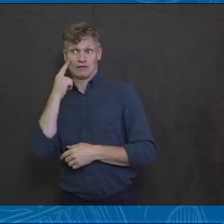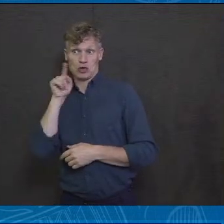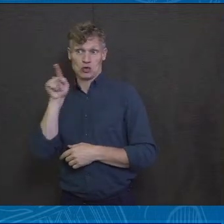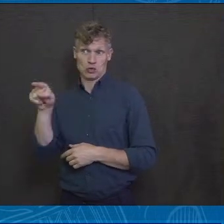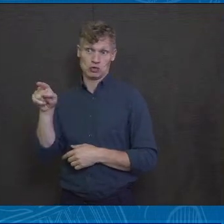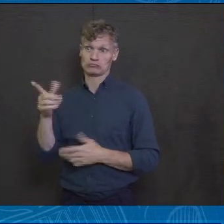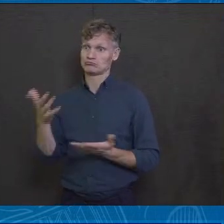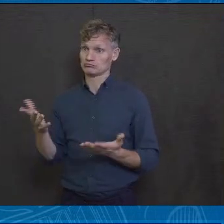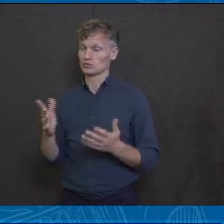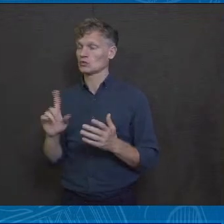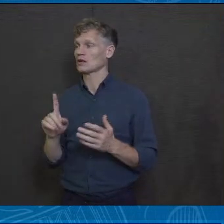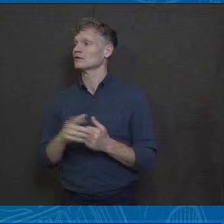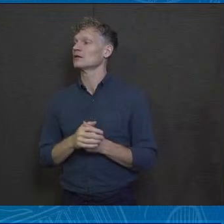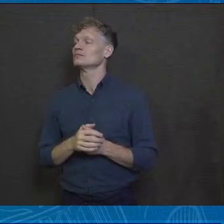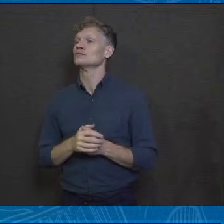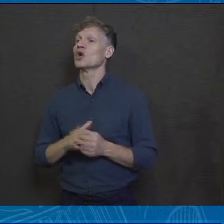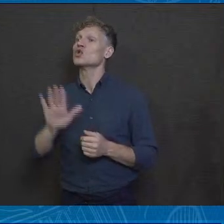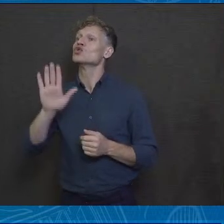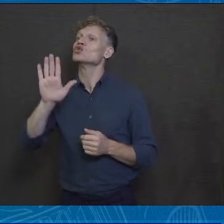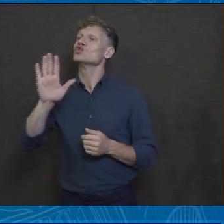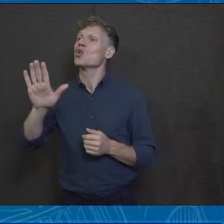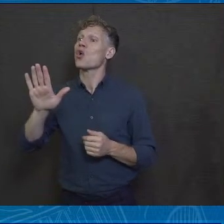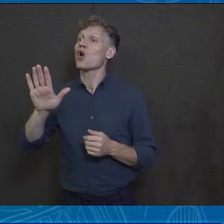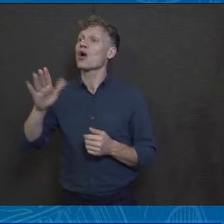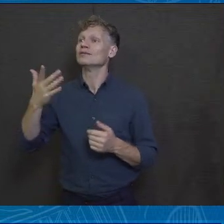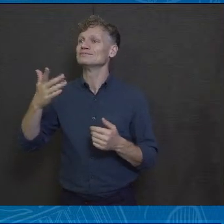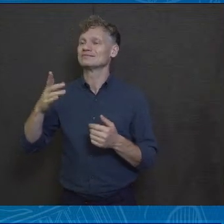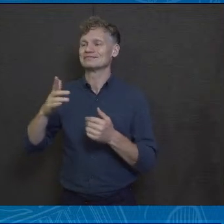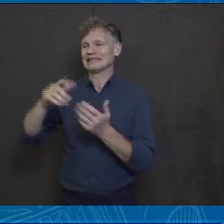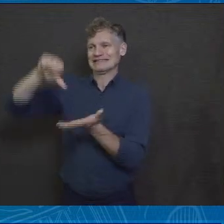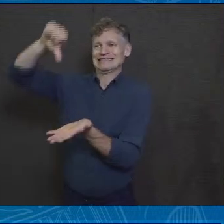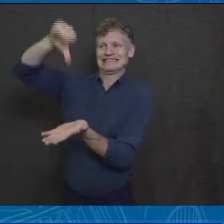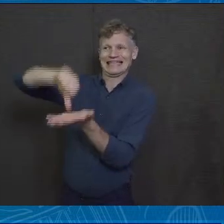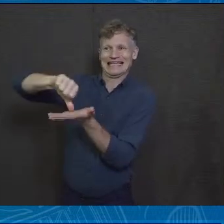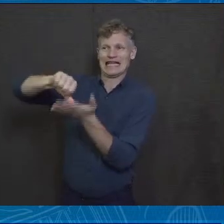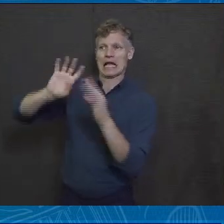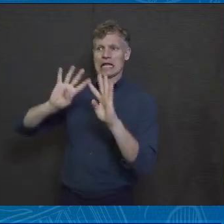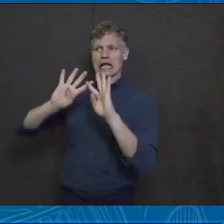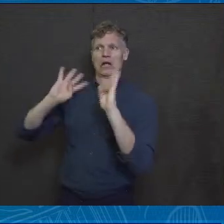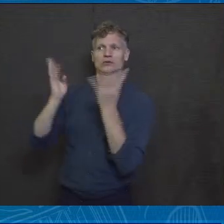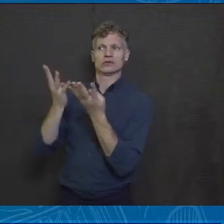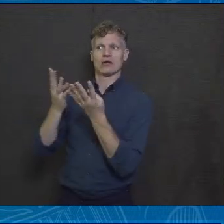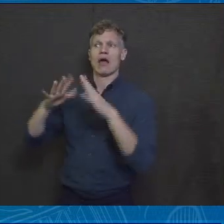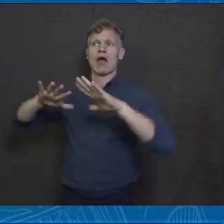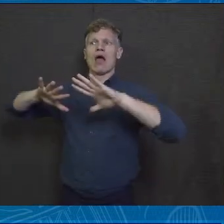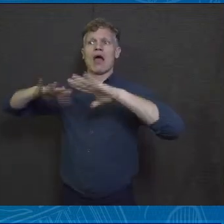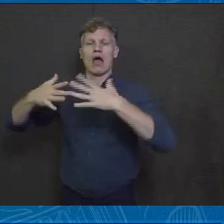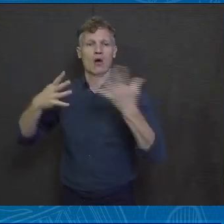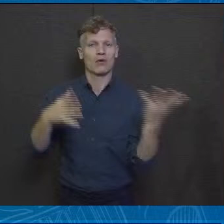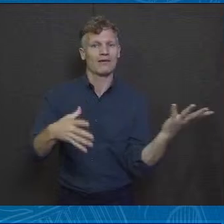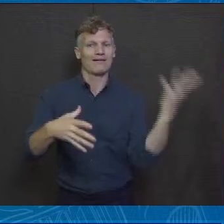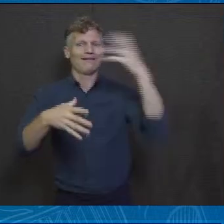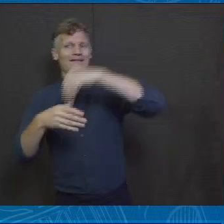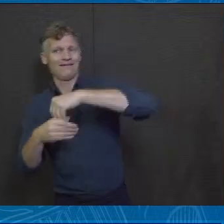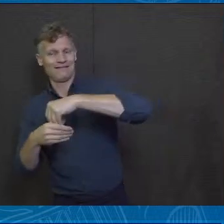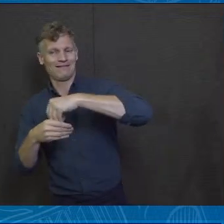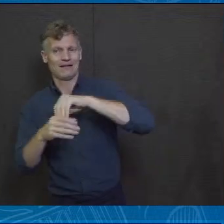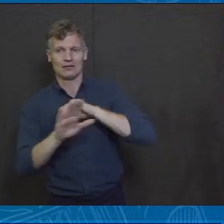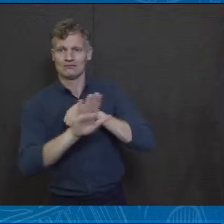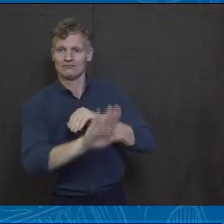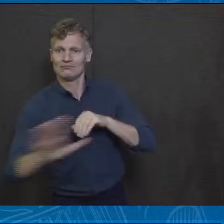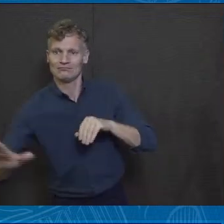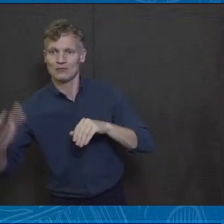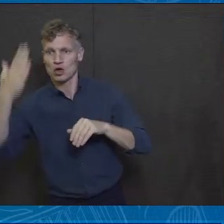municipal council integrated local knowledge into risk management, and what successful initiatives reflect